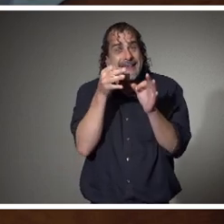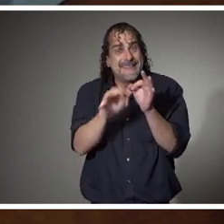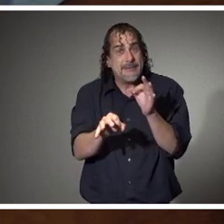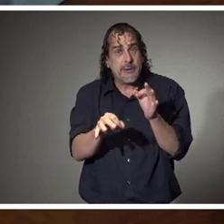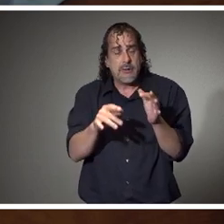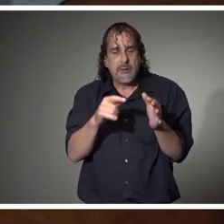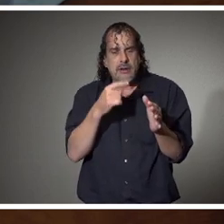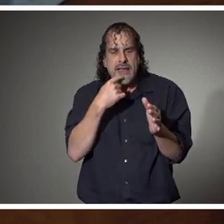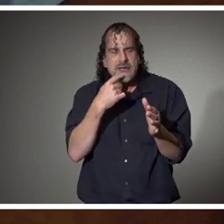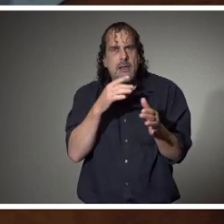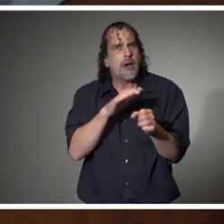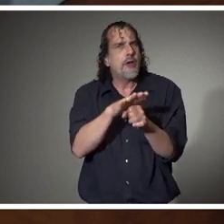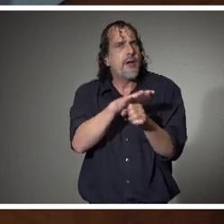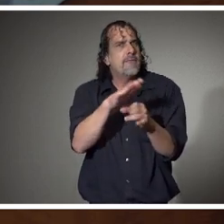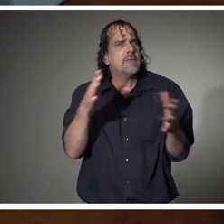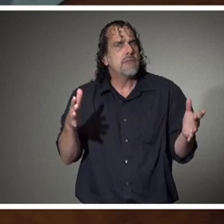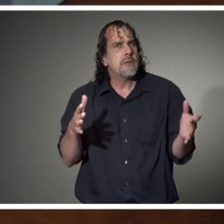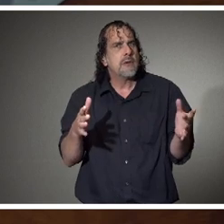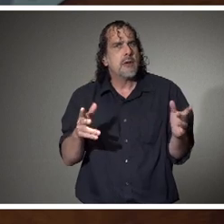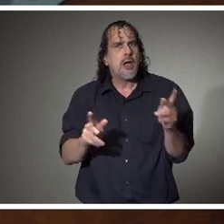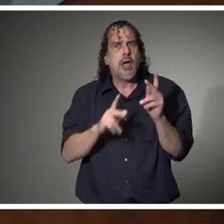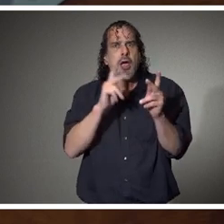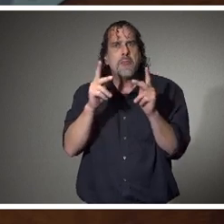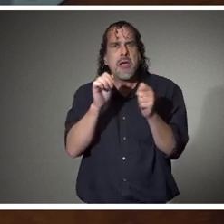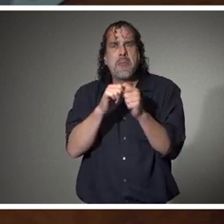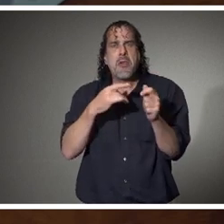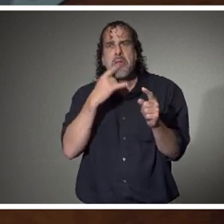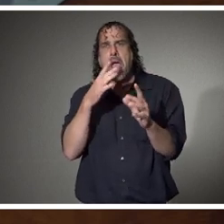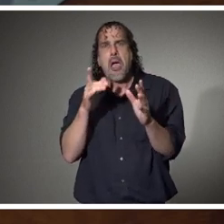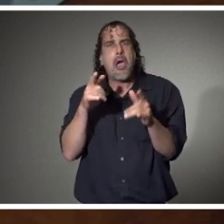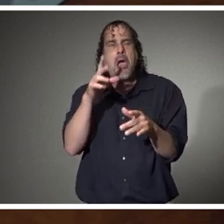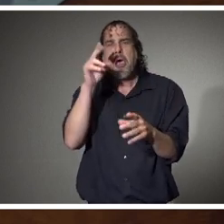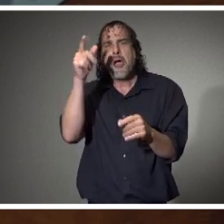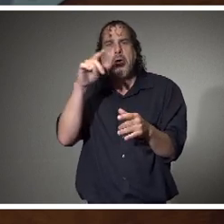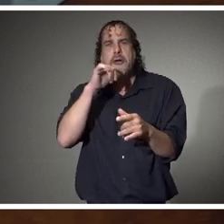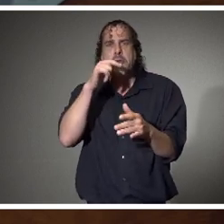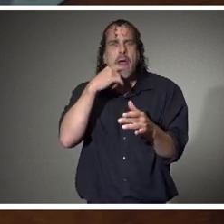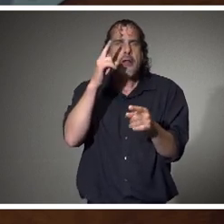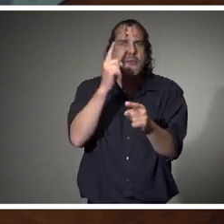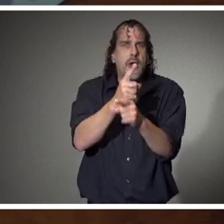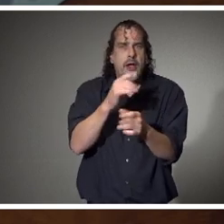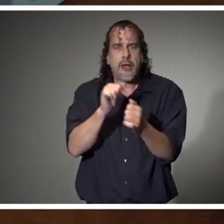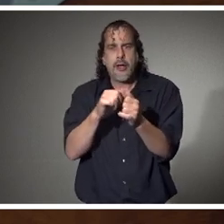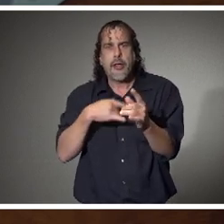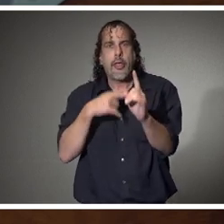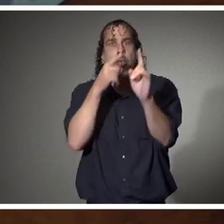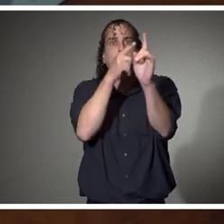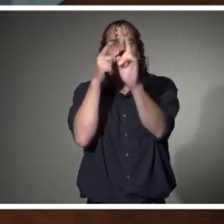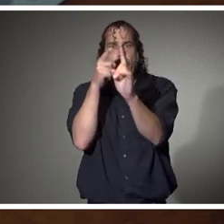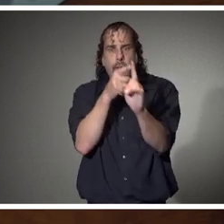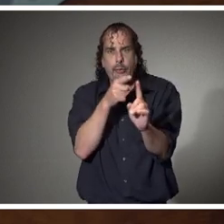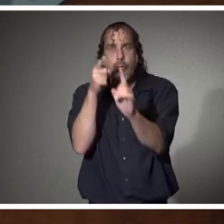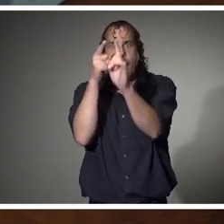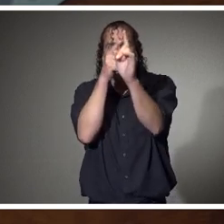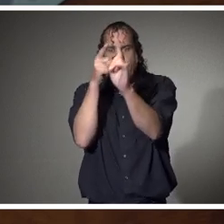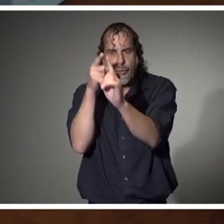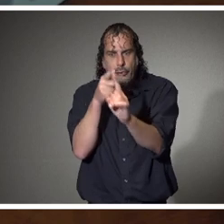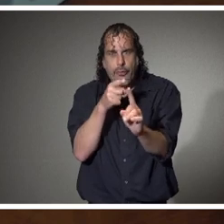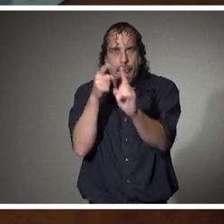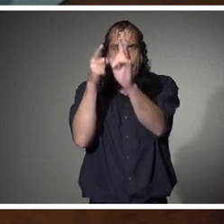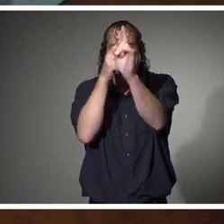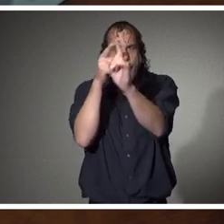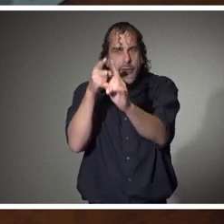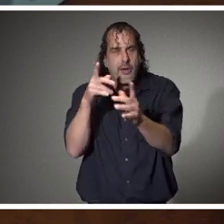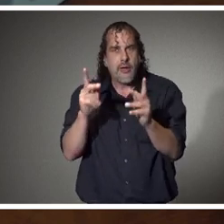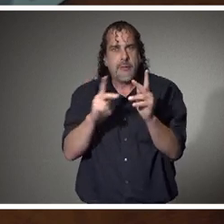said enough. People shift the goalpost, and they'll find a new way to attack the president. But I really think